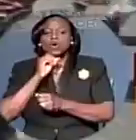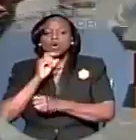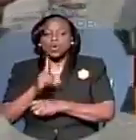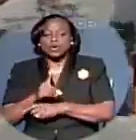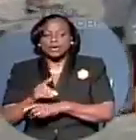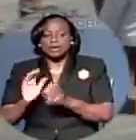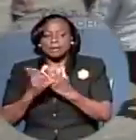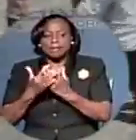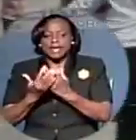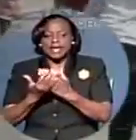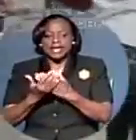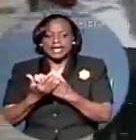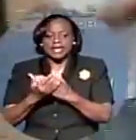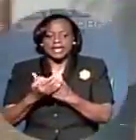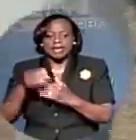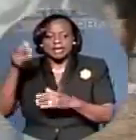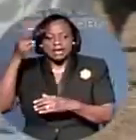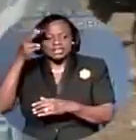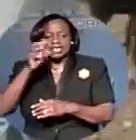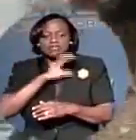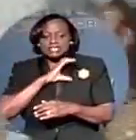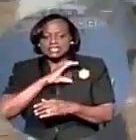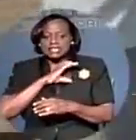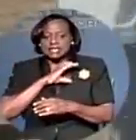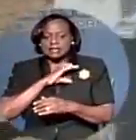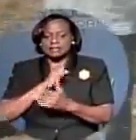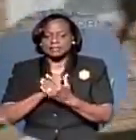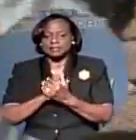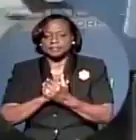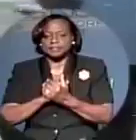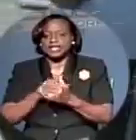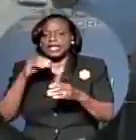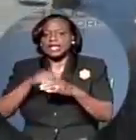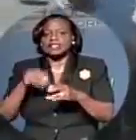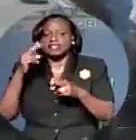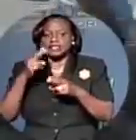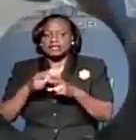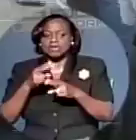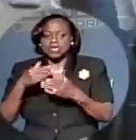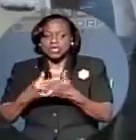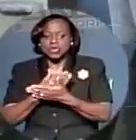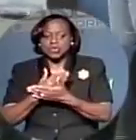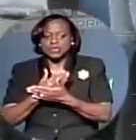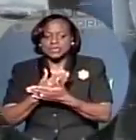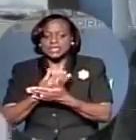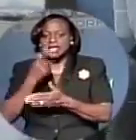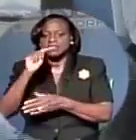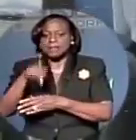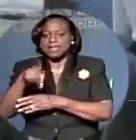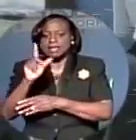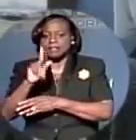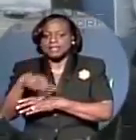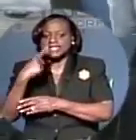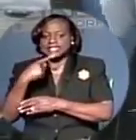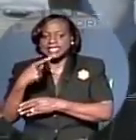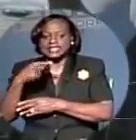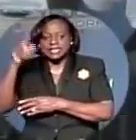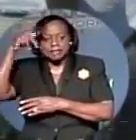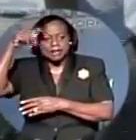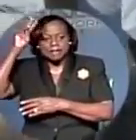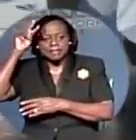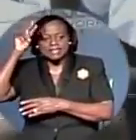Huntley Christie regarding the North Andros voter planting hearing. In a news release issued today, the PLP says Prime Minister